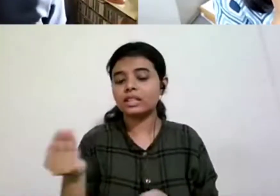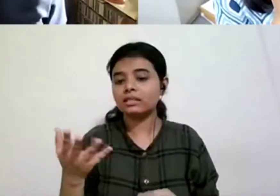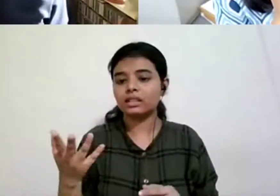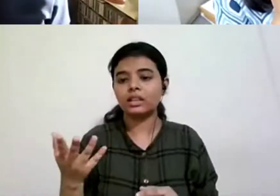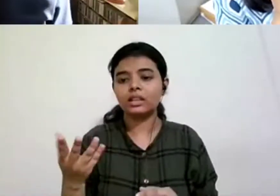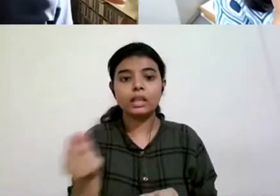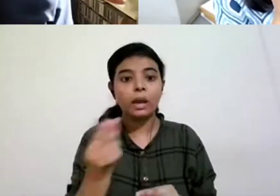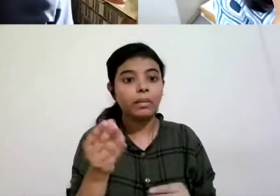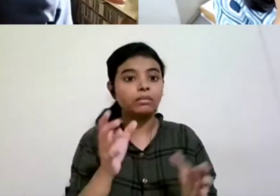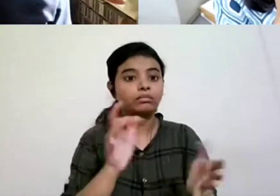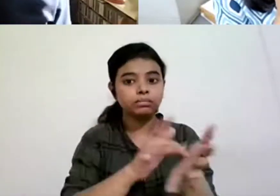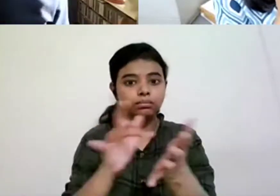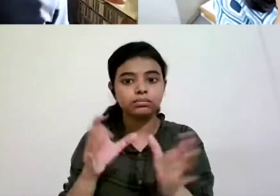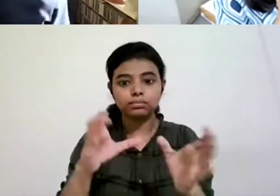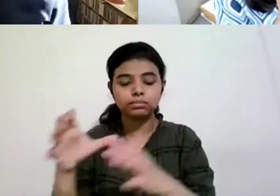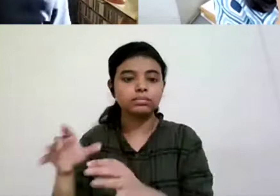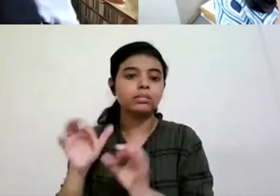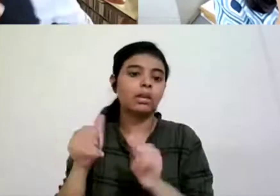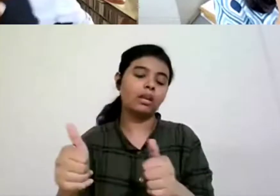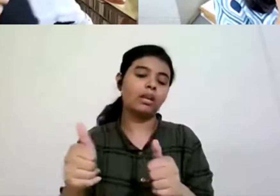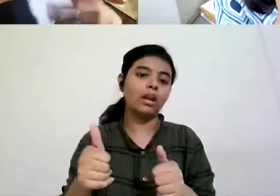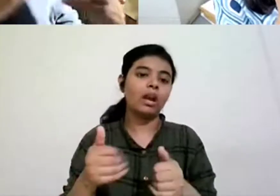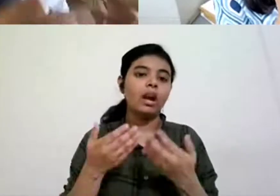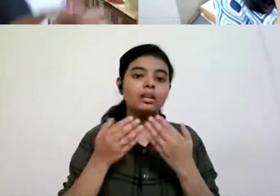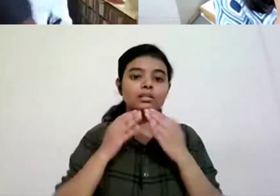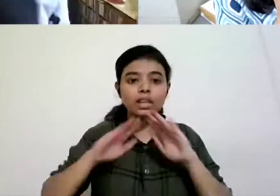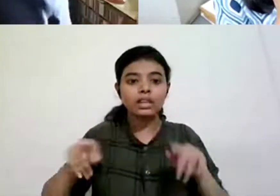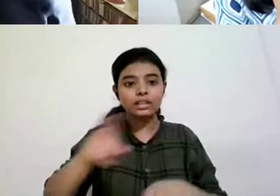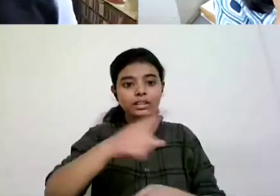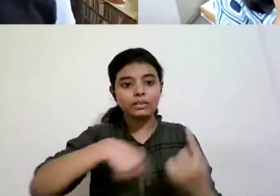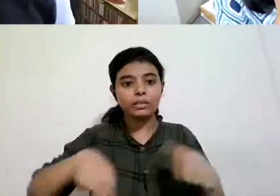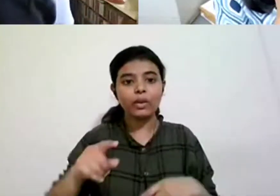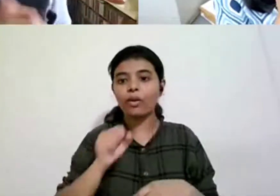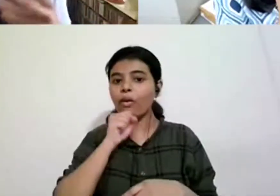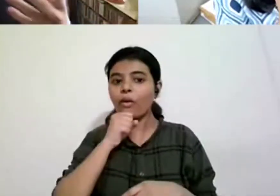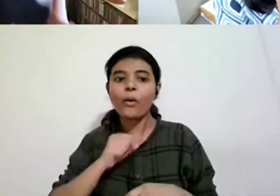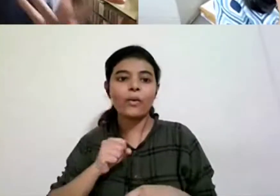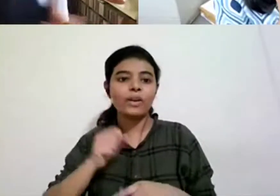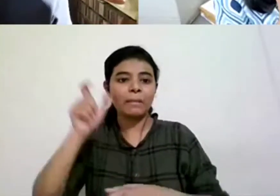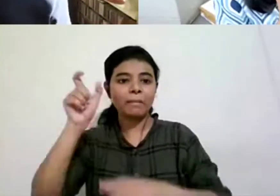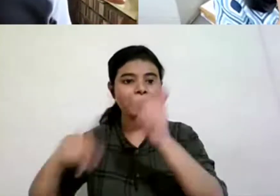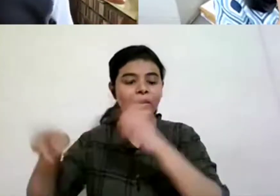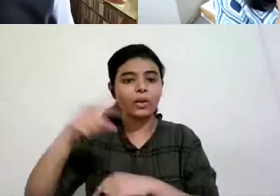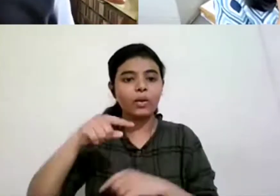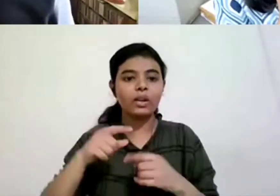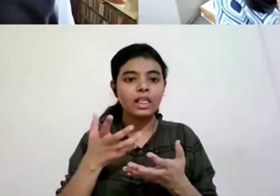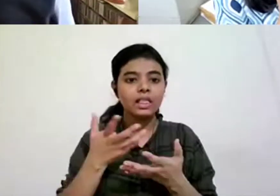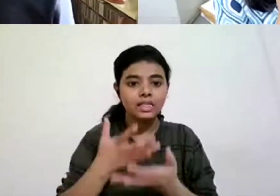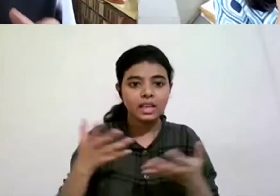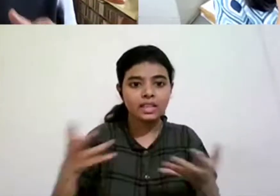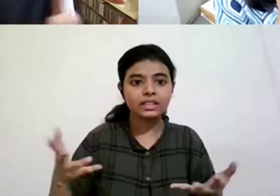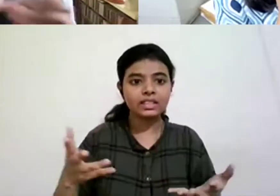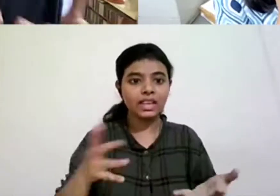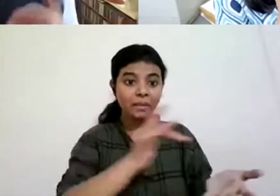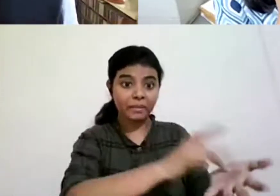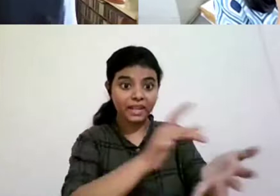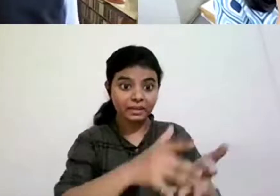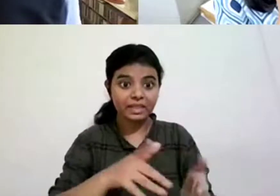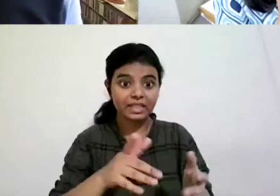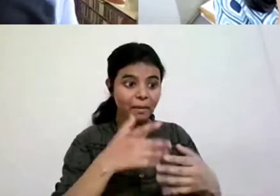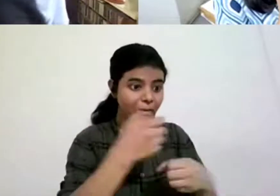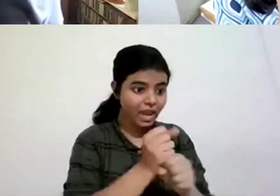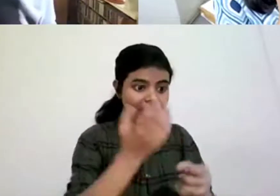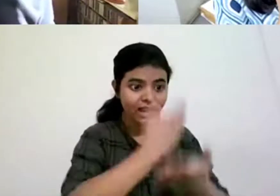fantastic. And a lot of kids love to grab it. A lot of elderly people love to use those stations. And by that,